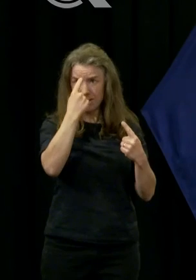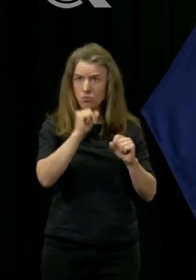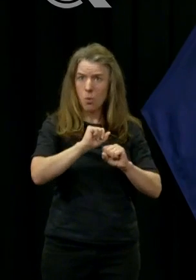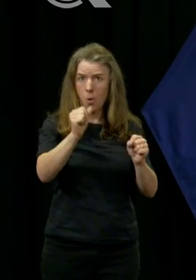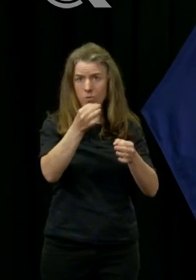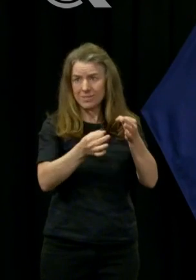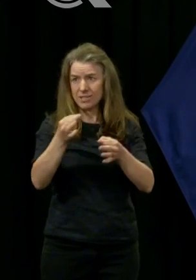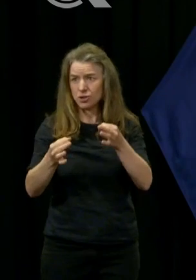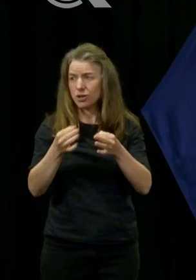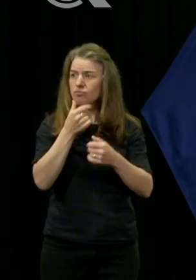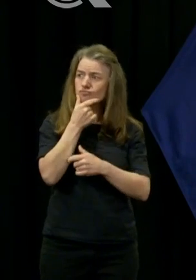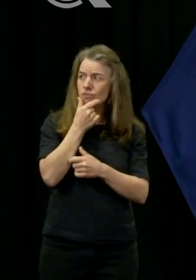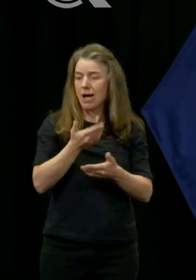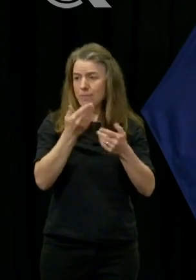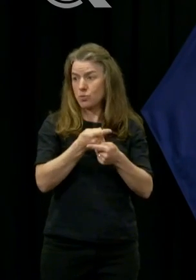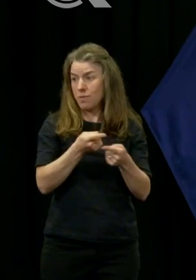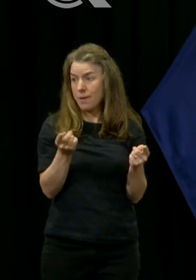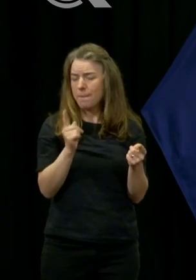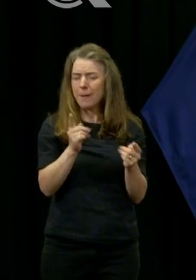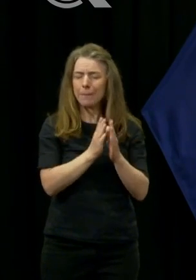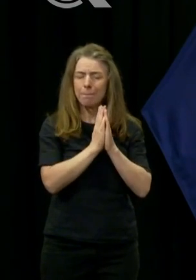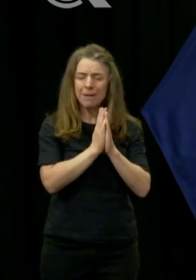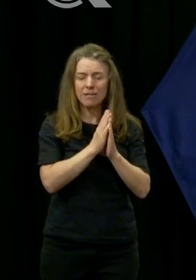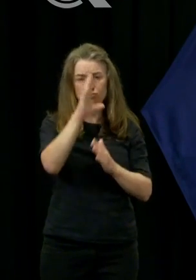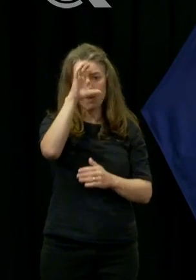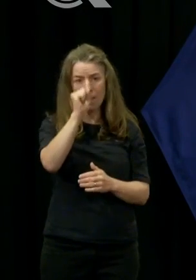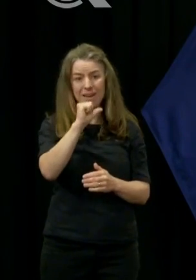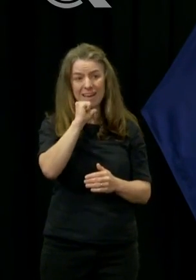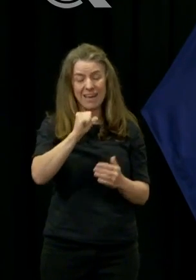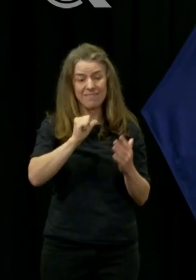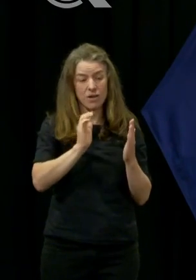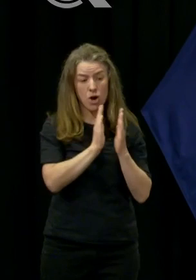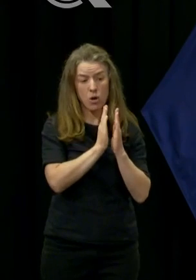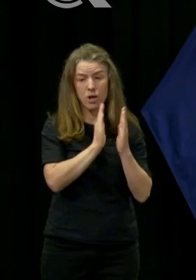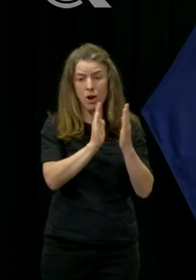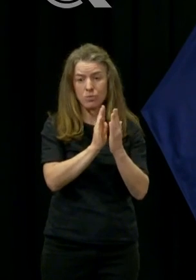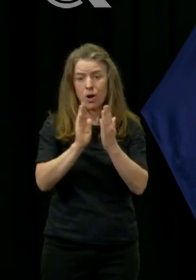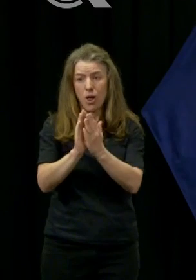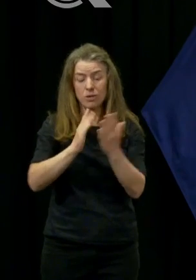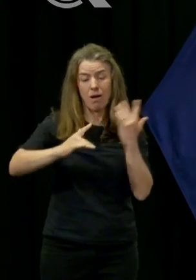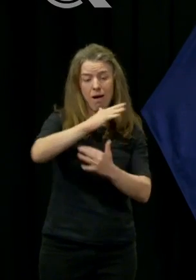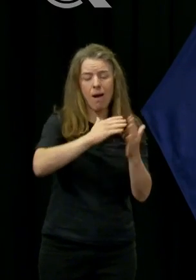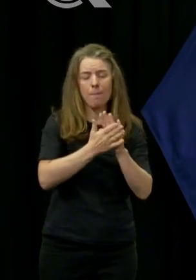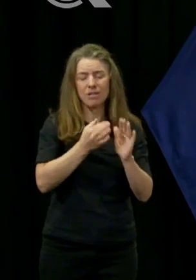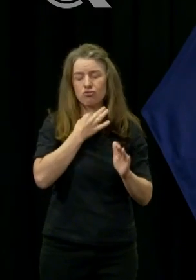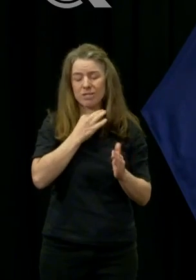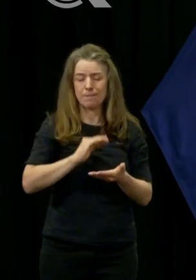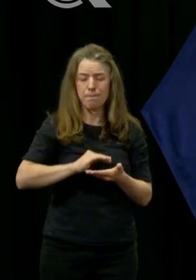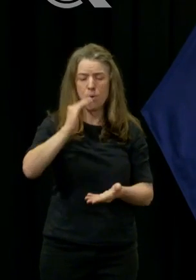and make their own judgments. But please keep in mind, the more contact you have with others, the greater the risk. It's